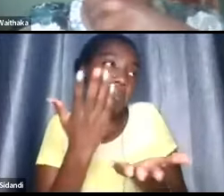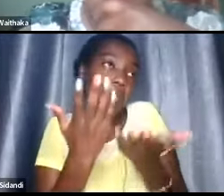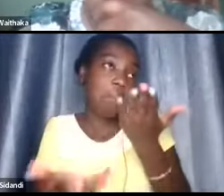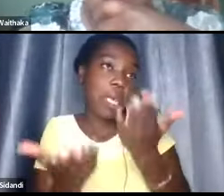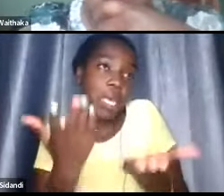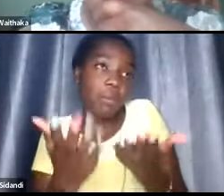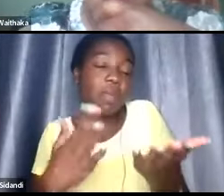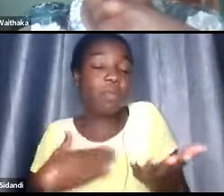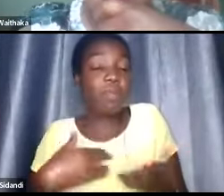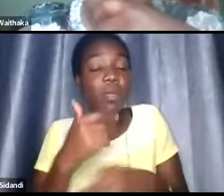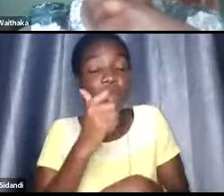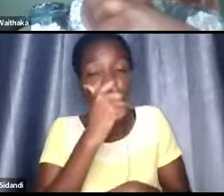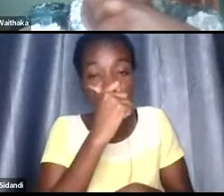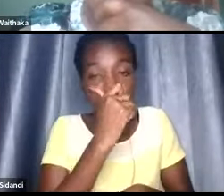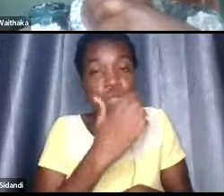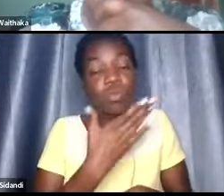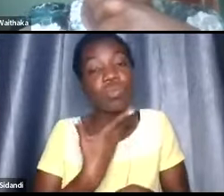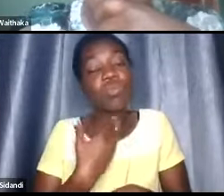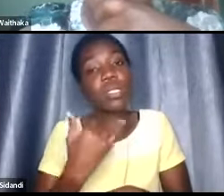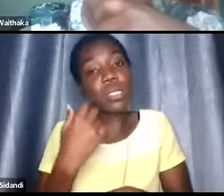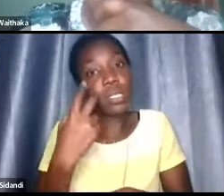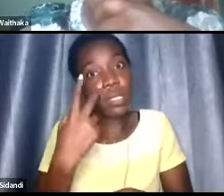to see